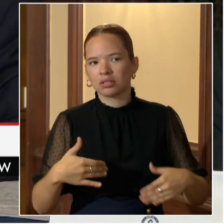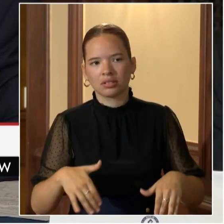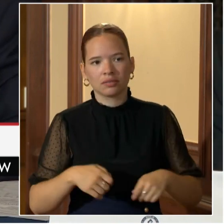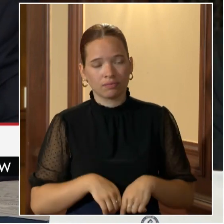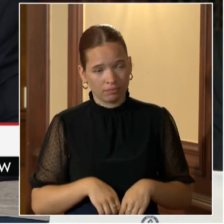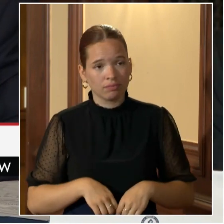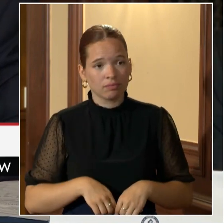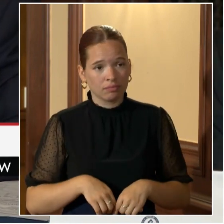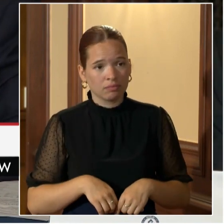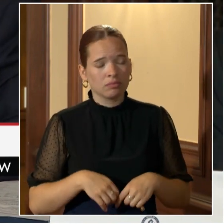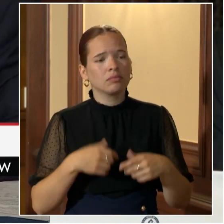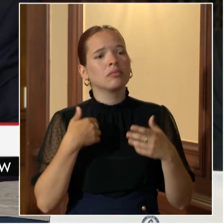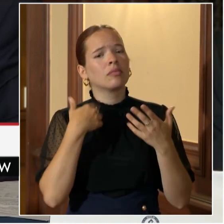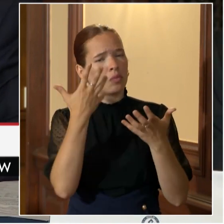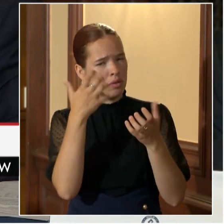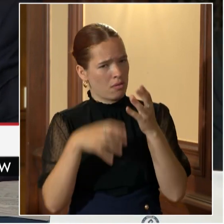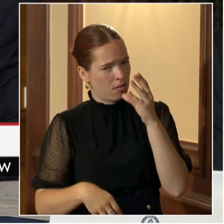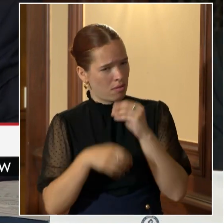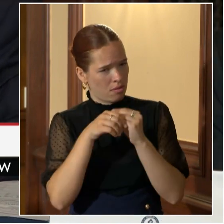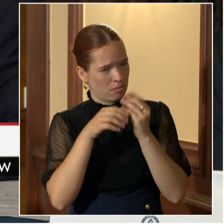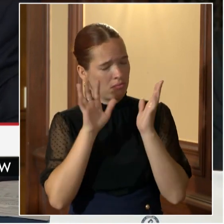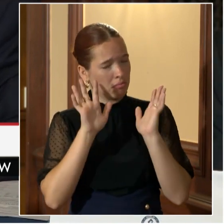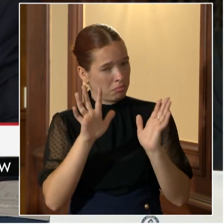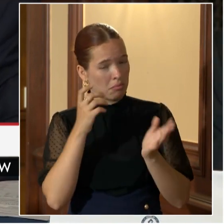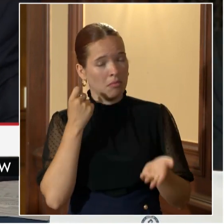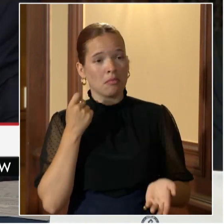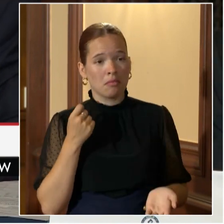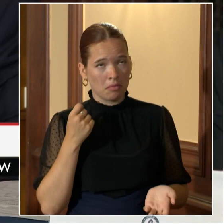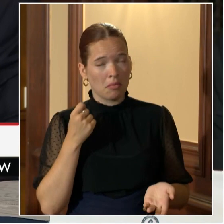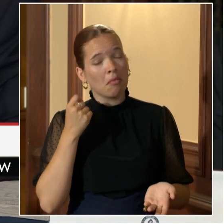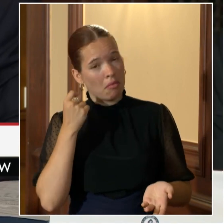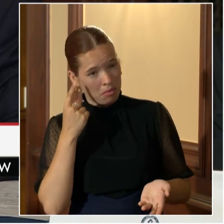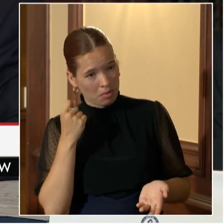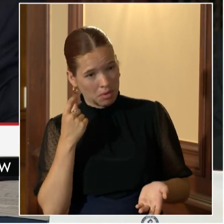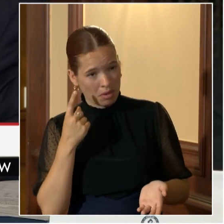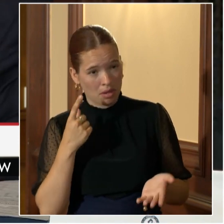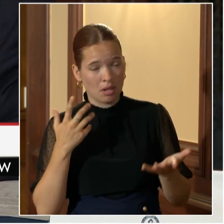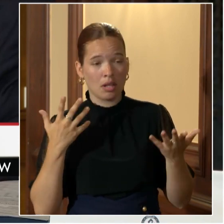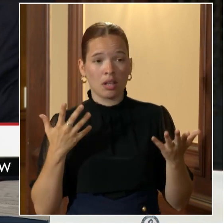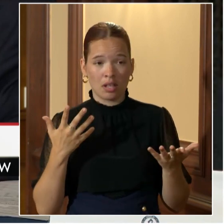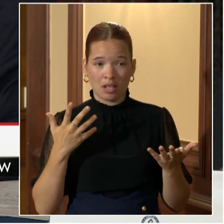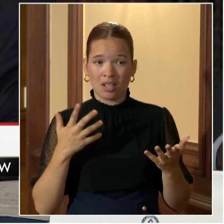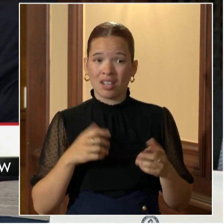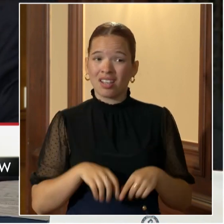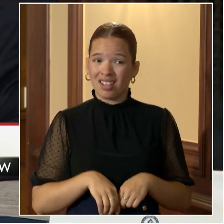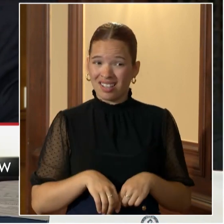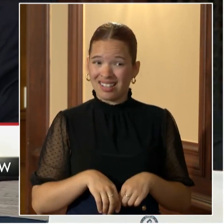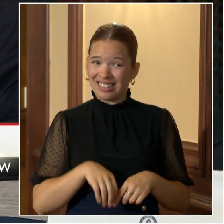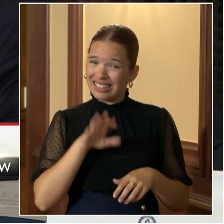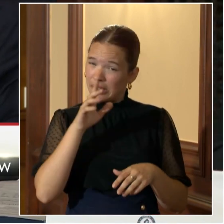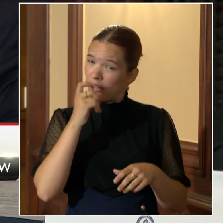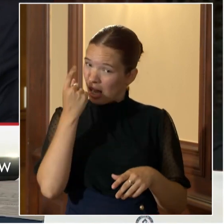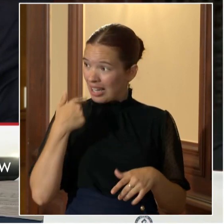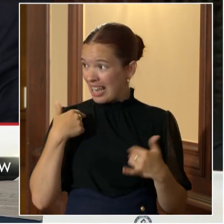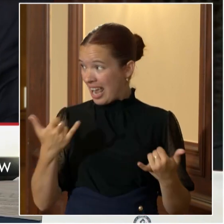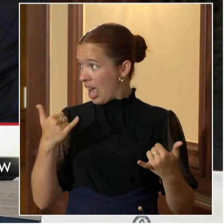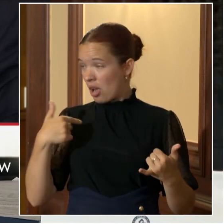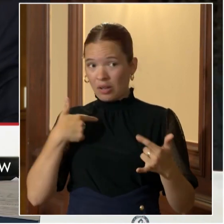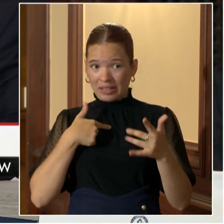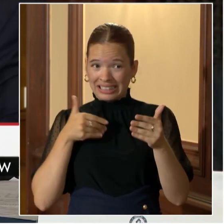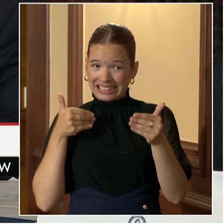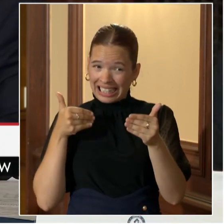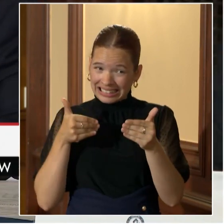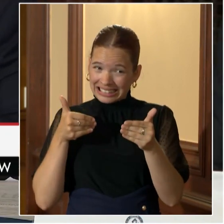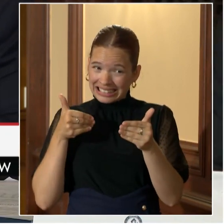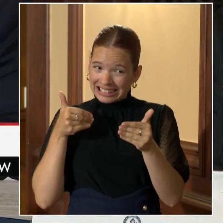that, look, we're not closer to statehood than we've ever been. We just lost 44 Democrats on